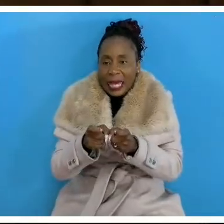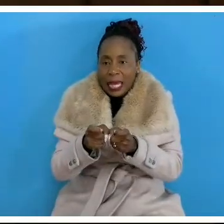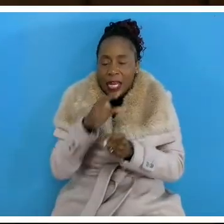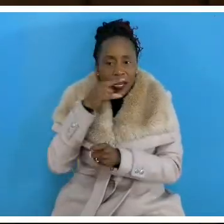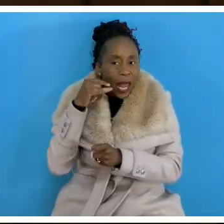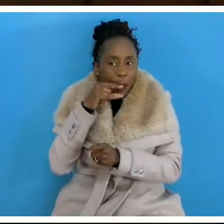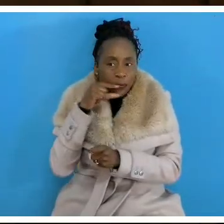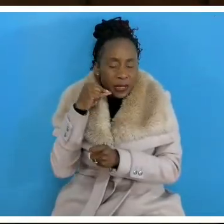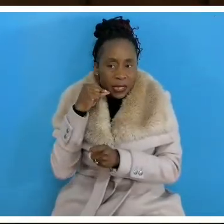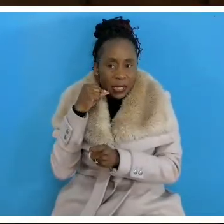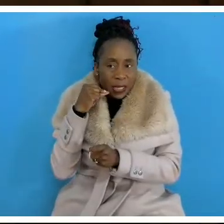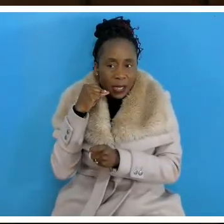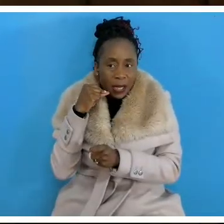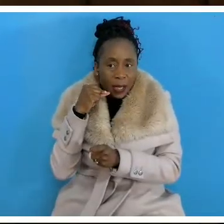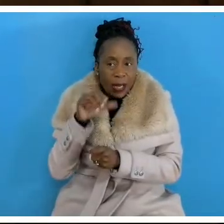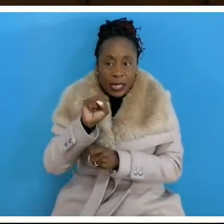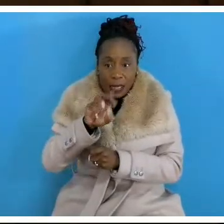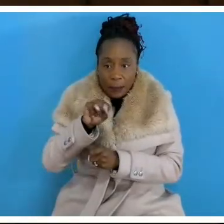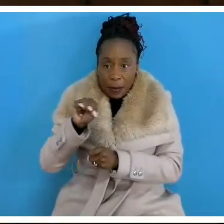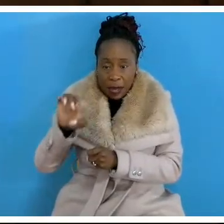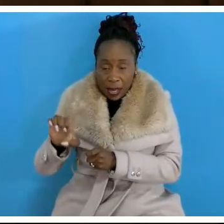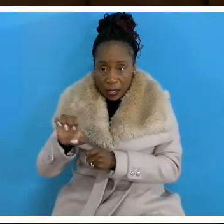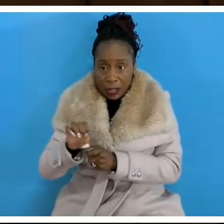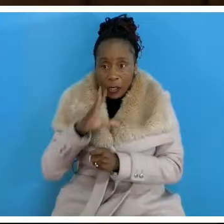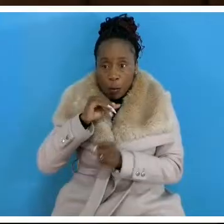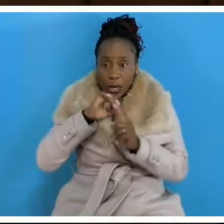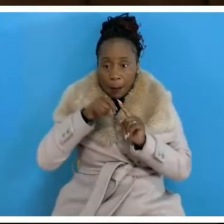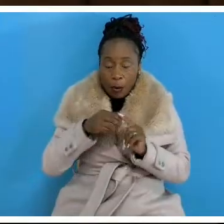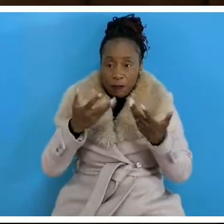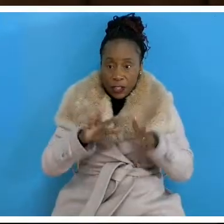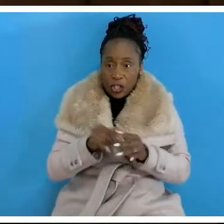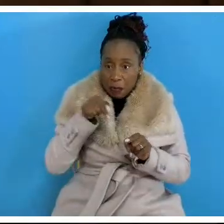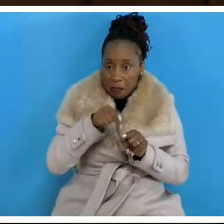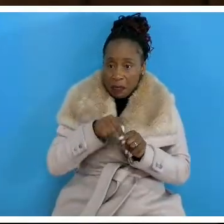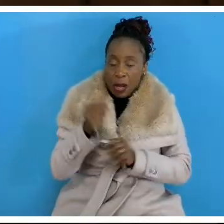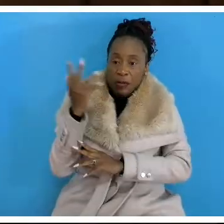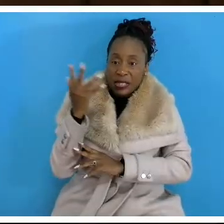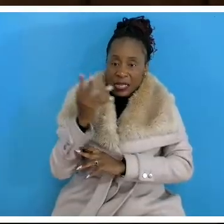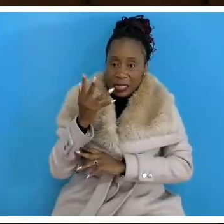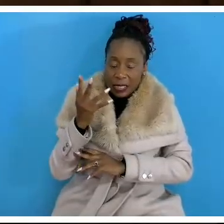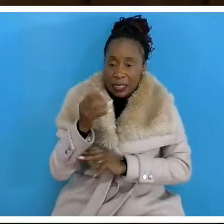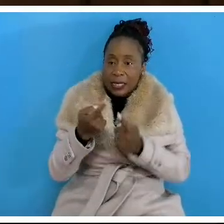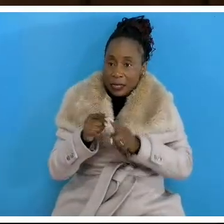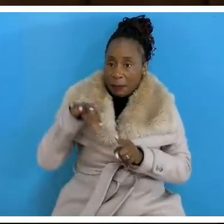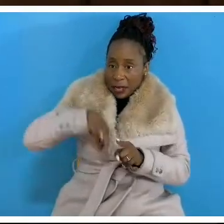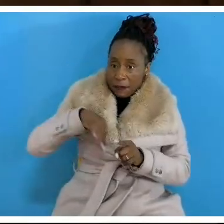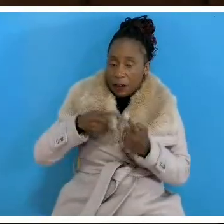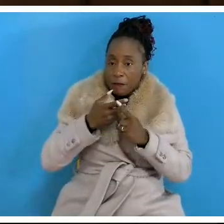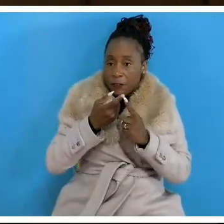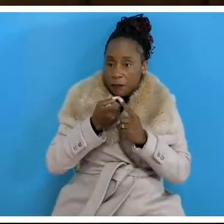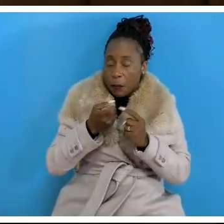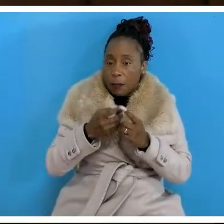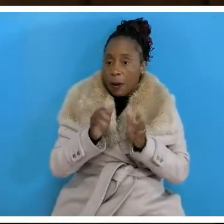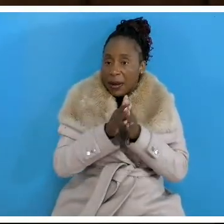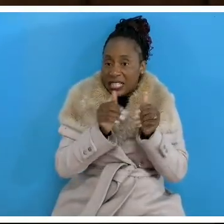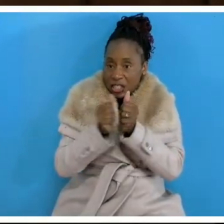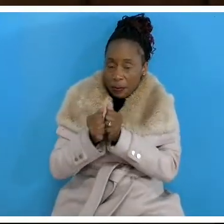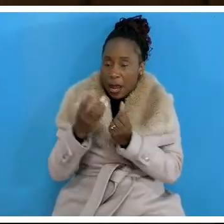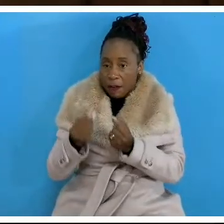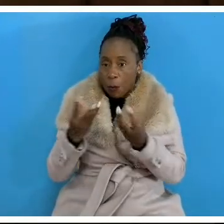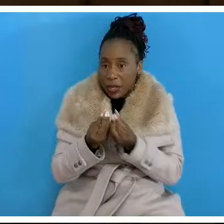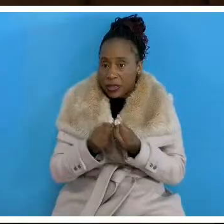names of the SMEs that was spoken about in the presentation with that benefited from the partnership that we had with